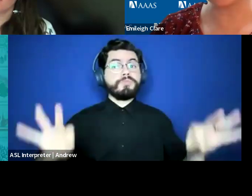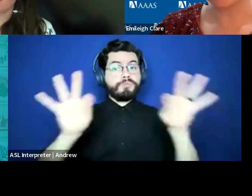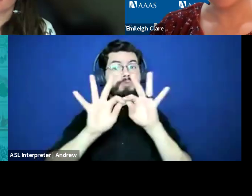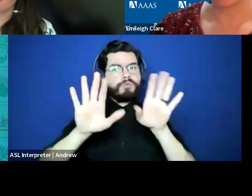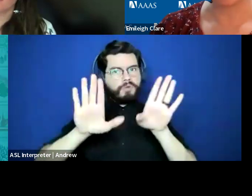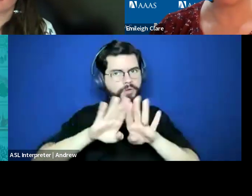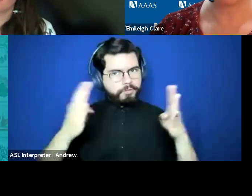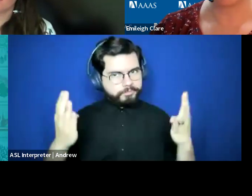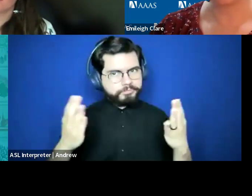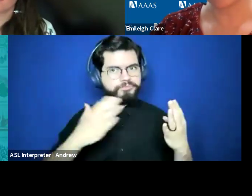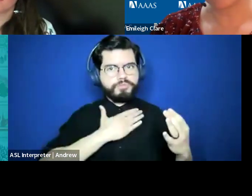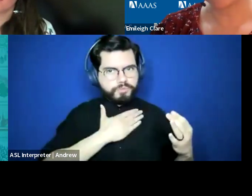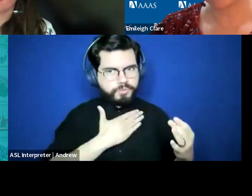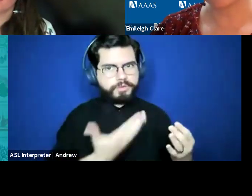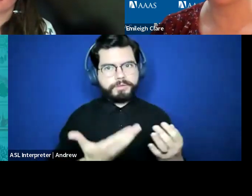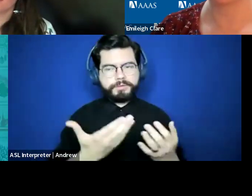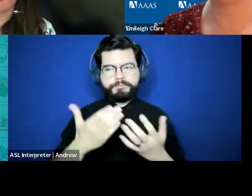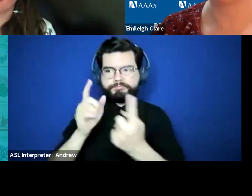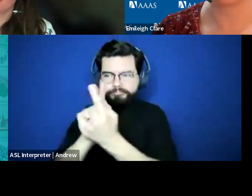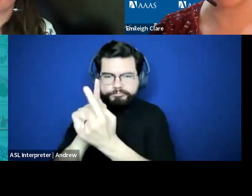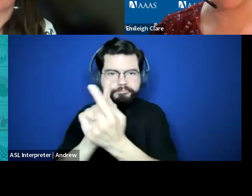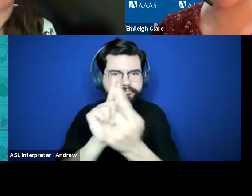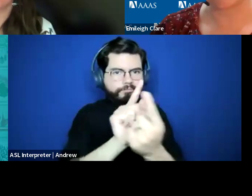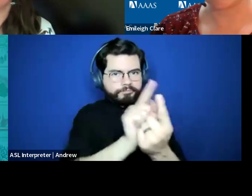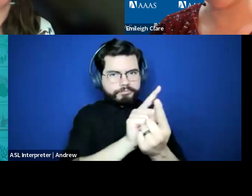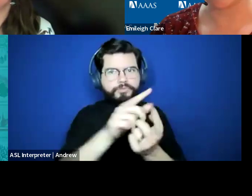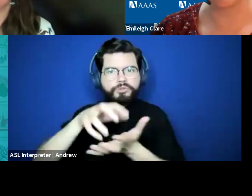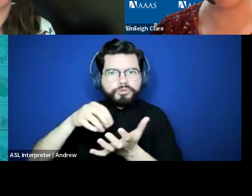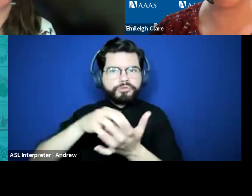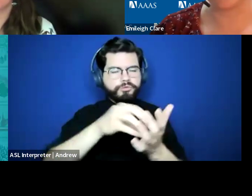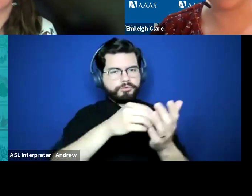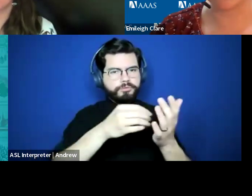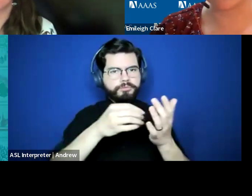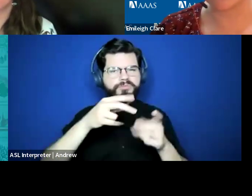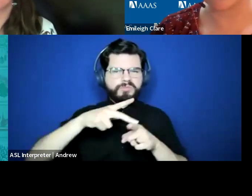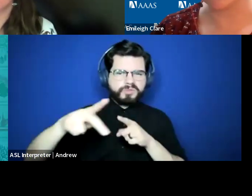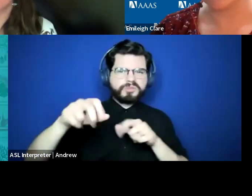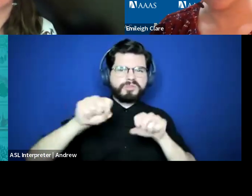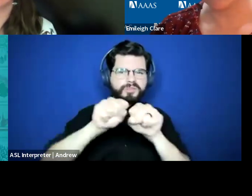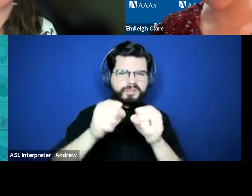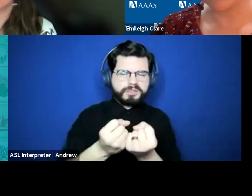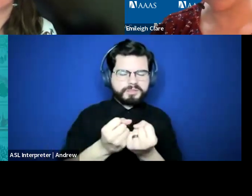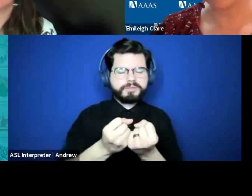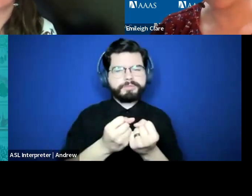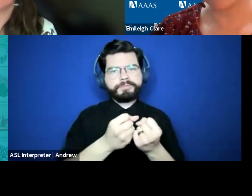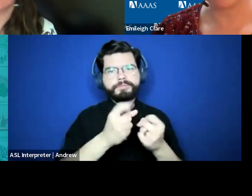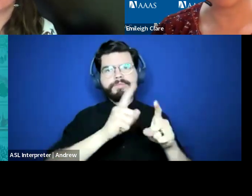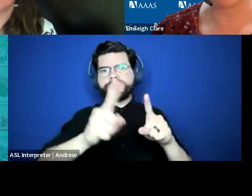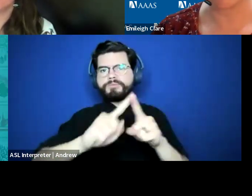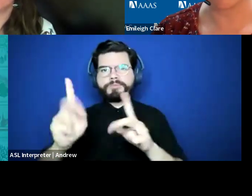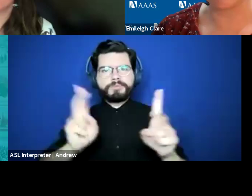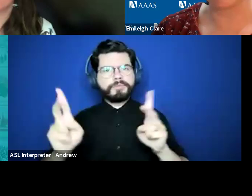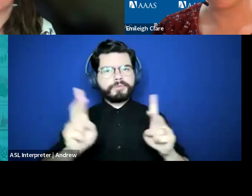finding others, making those connections with professional societies and other networks like that can just be